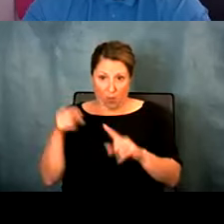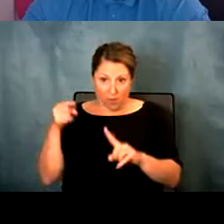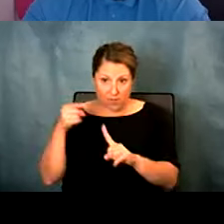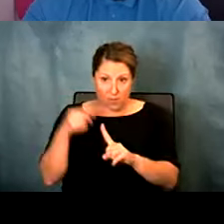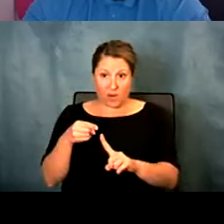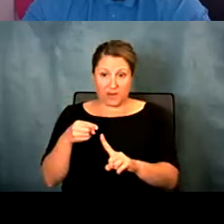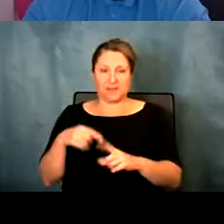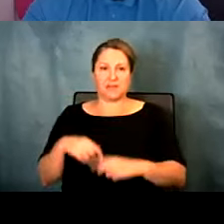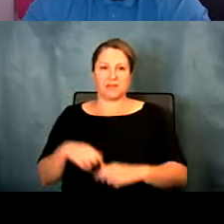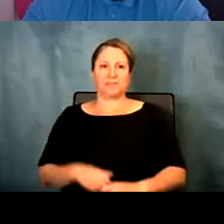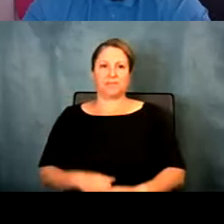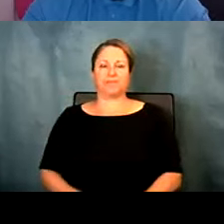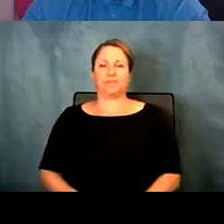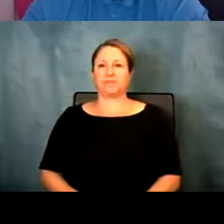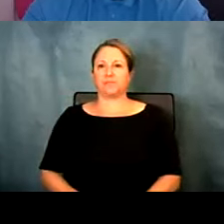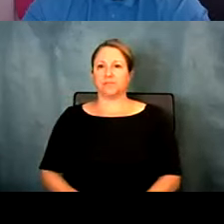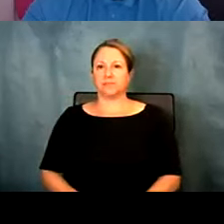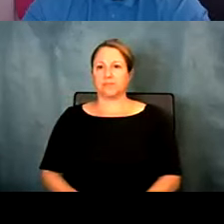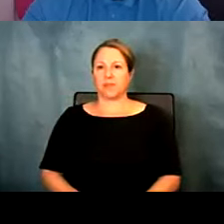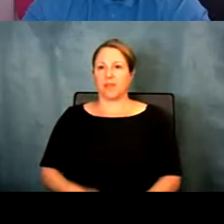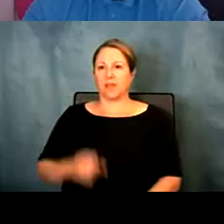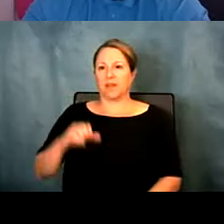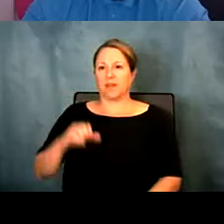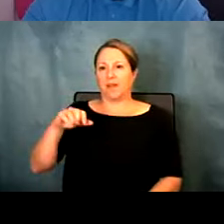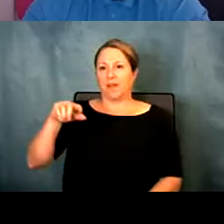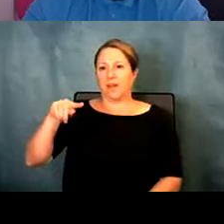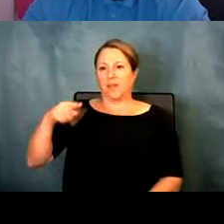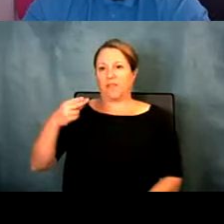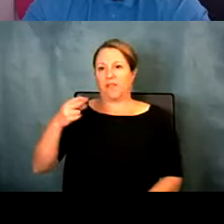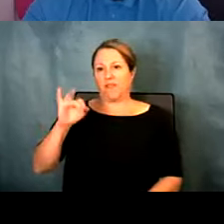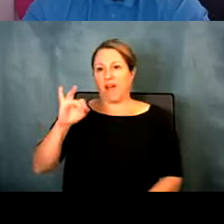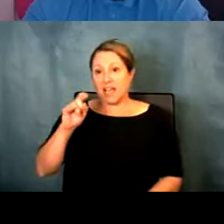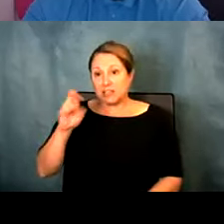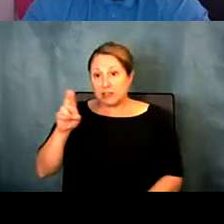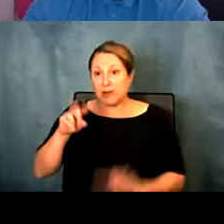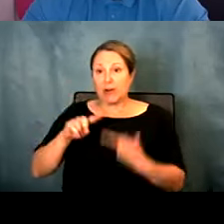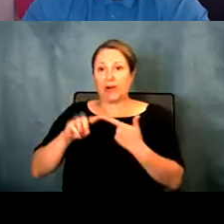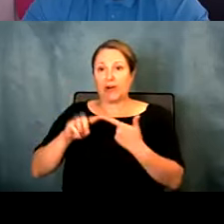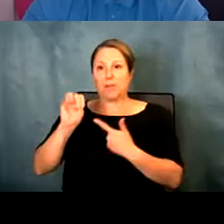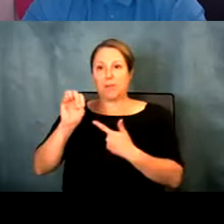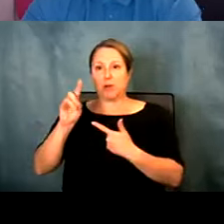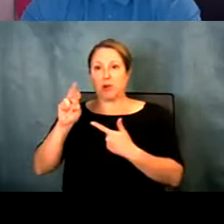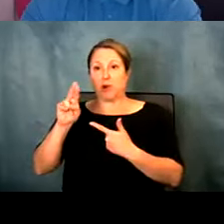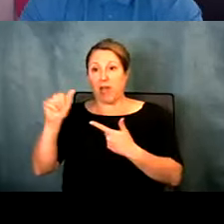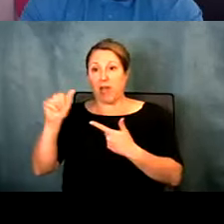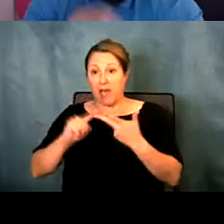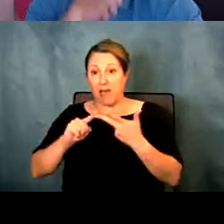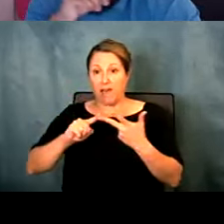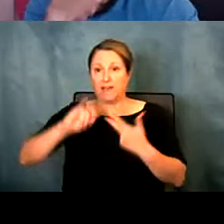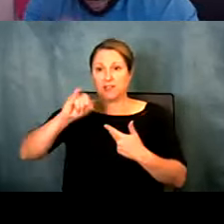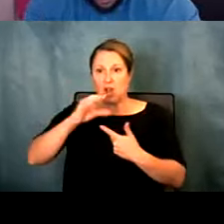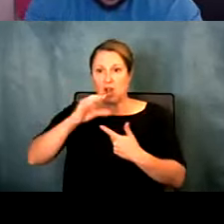that Pfizer, Moderna, Johnson & Johnson, these are the three options that we have. Again,